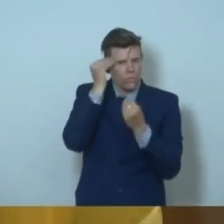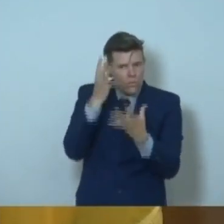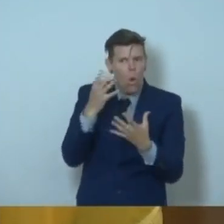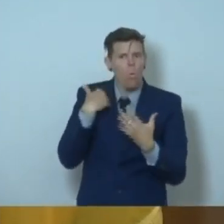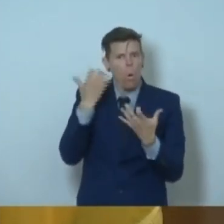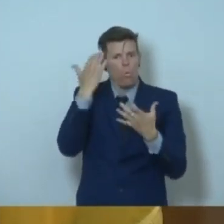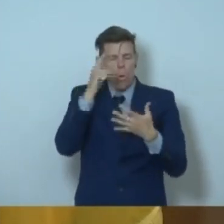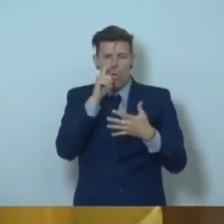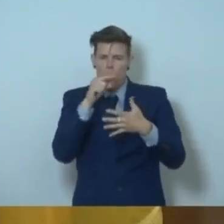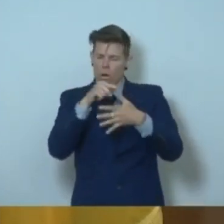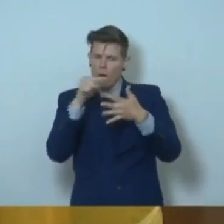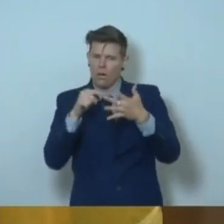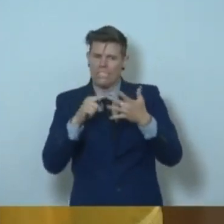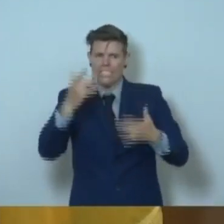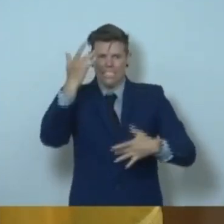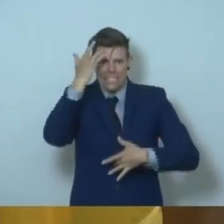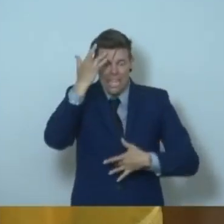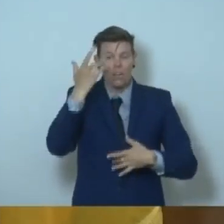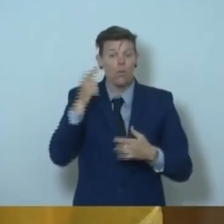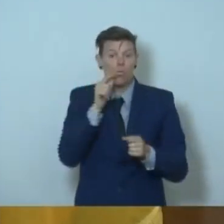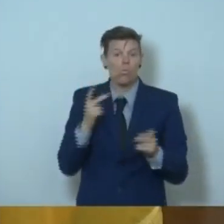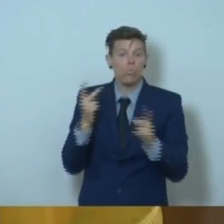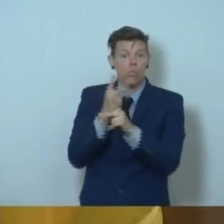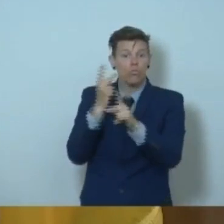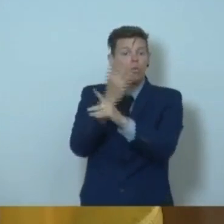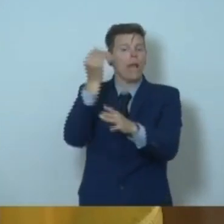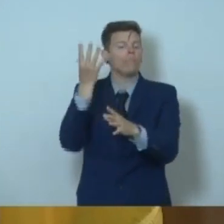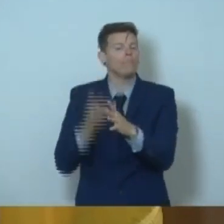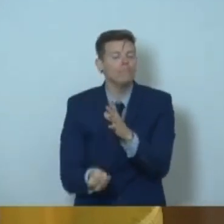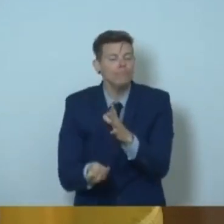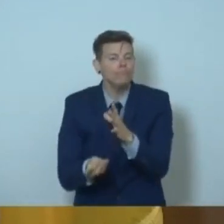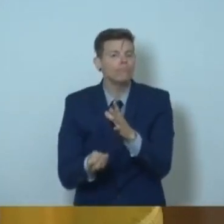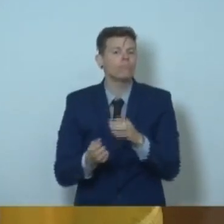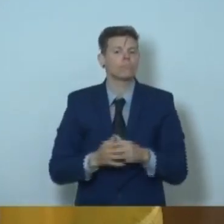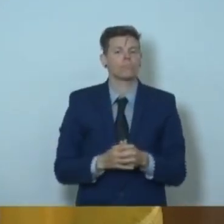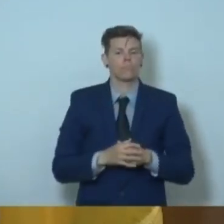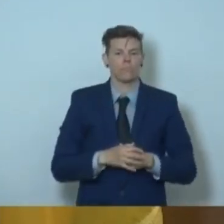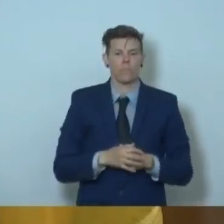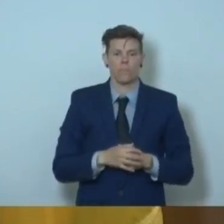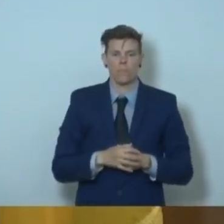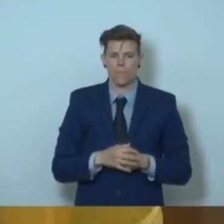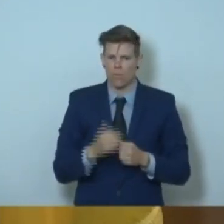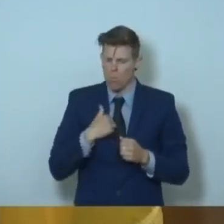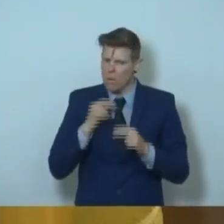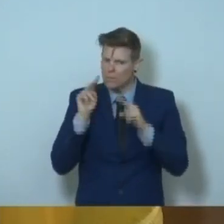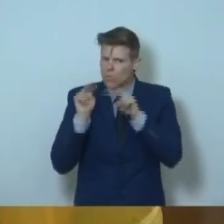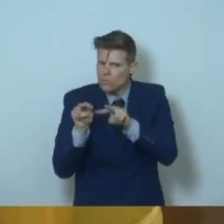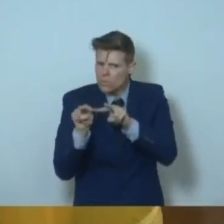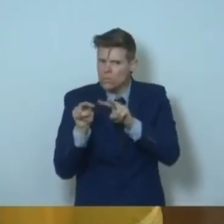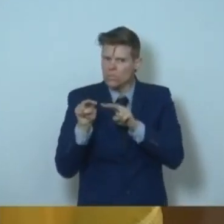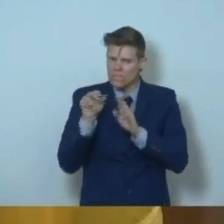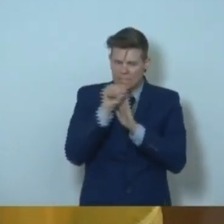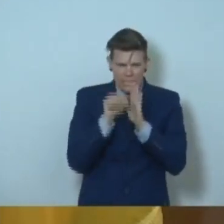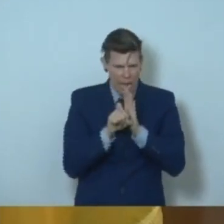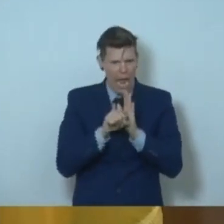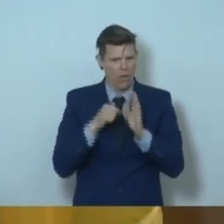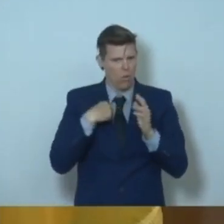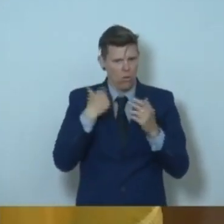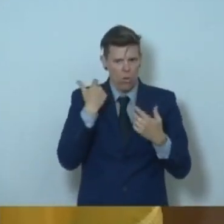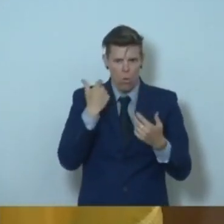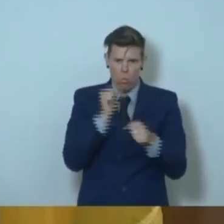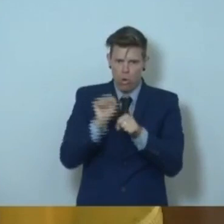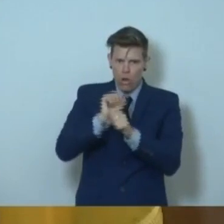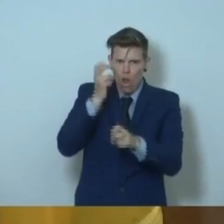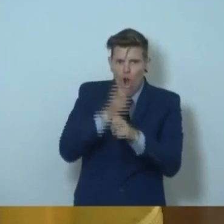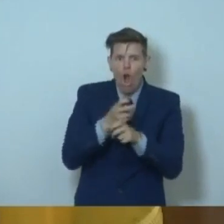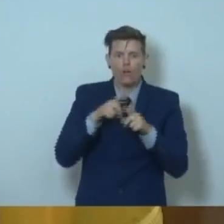rates are much higher, and it's something that we pay attention to, and it's something that the state is really working hard to mitigate transmission